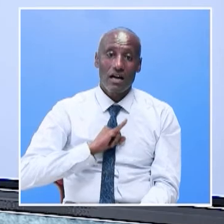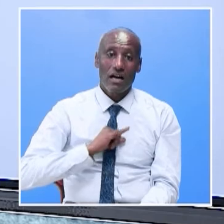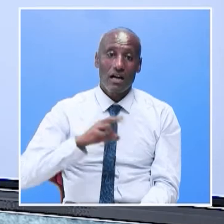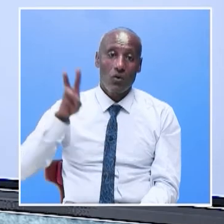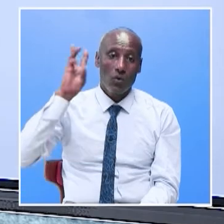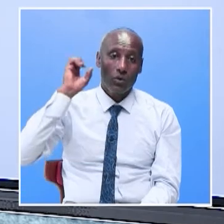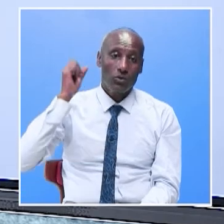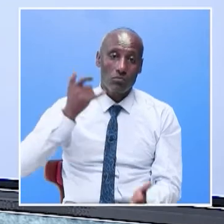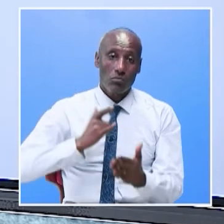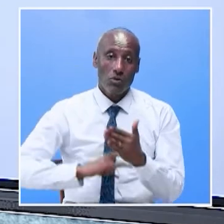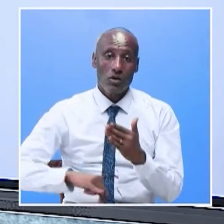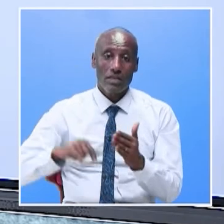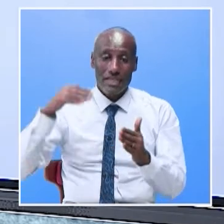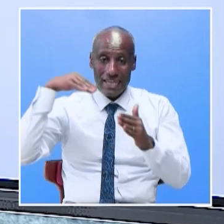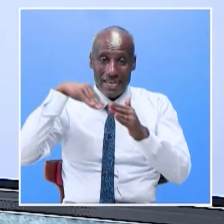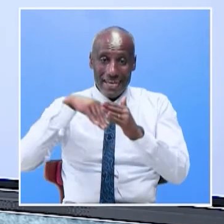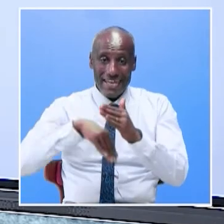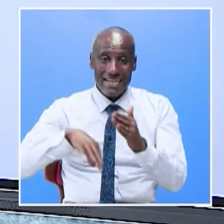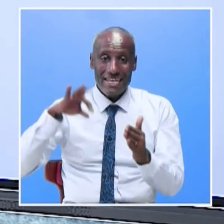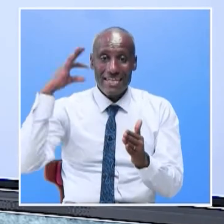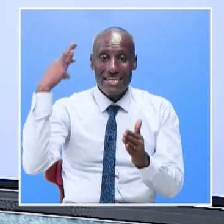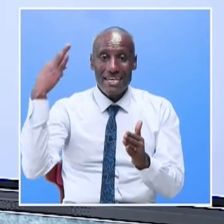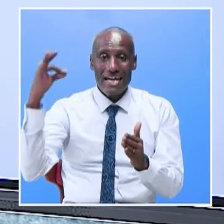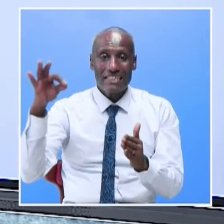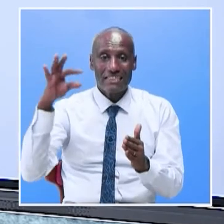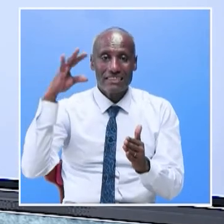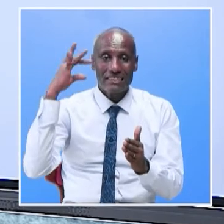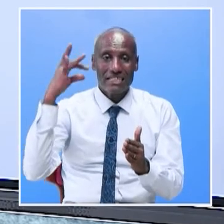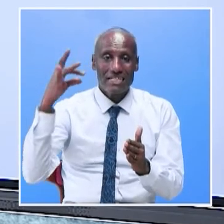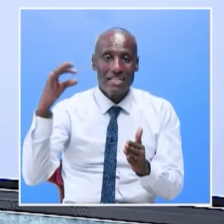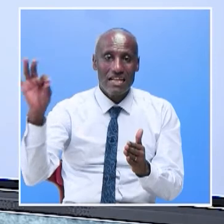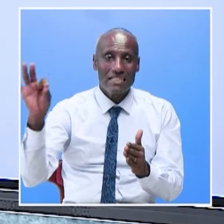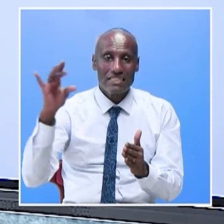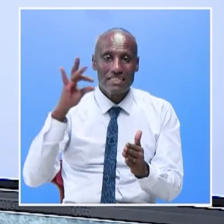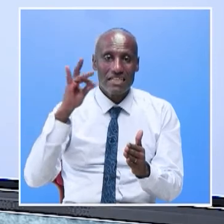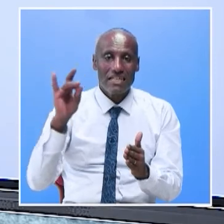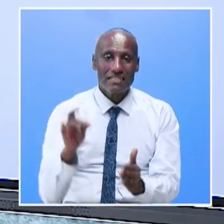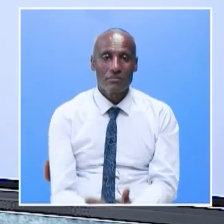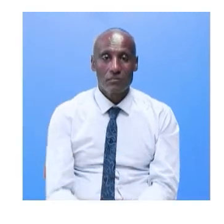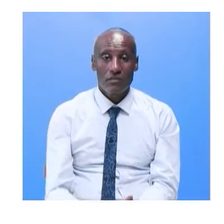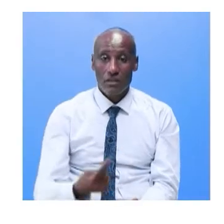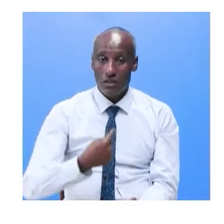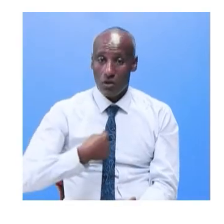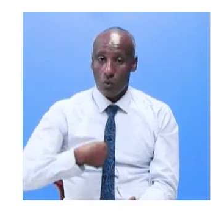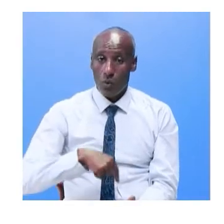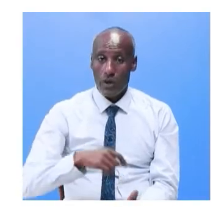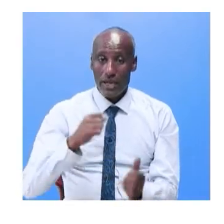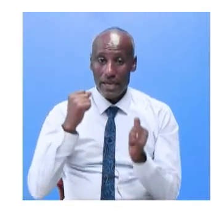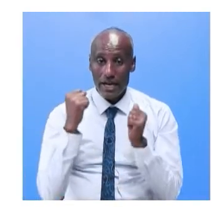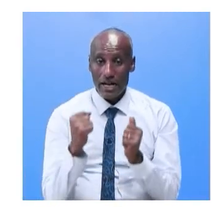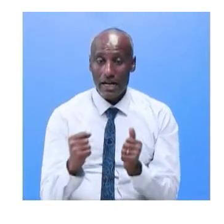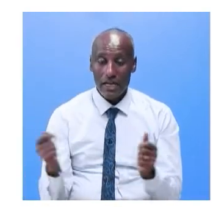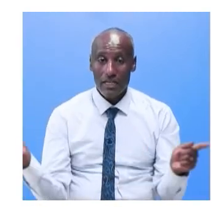1998. The next one is, we can meet blank lunch time. Here is a